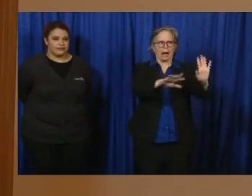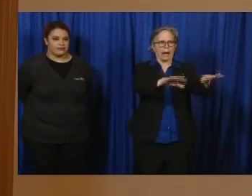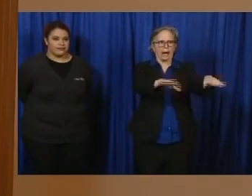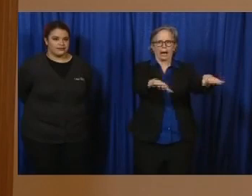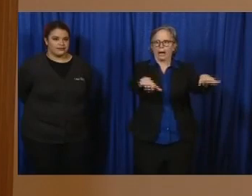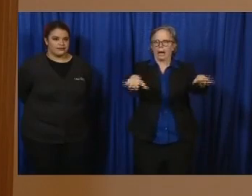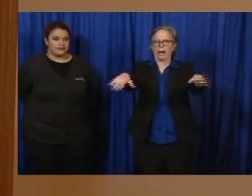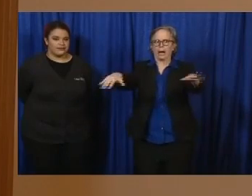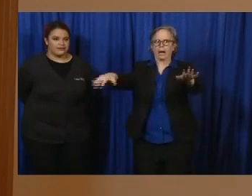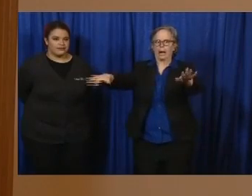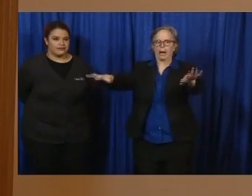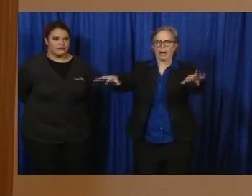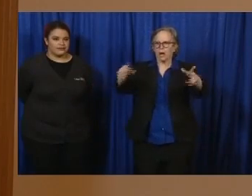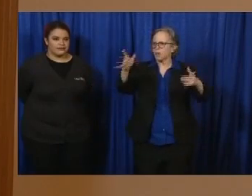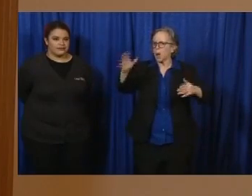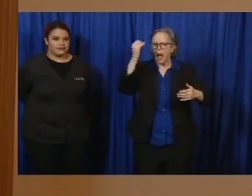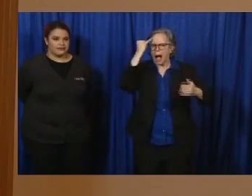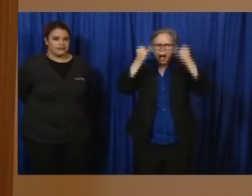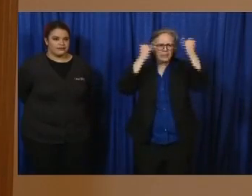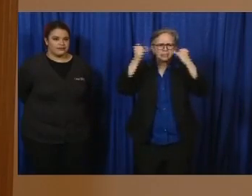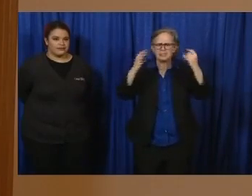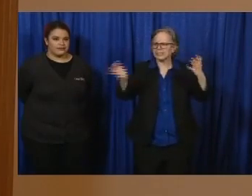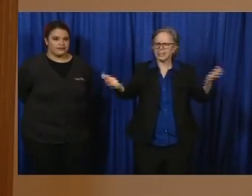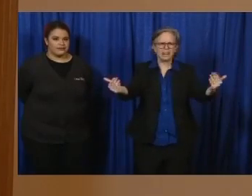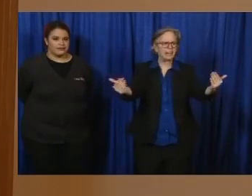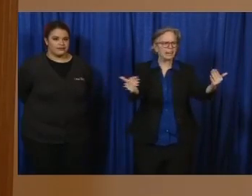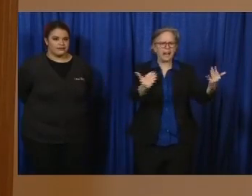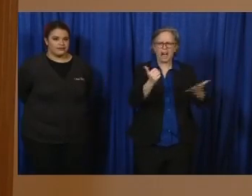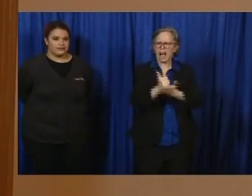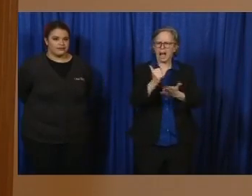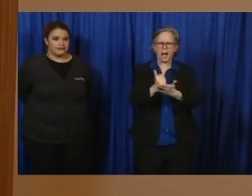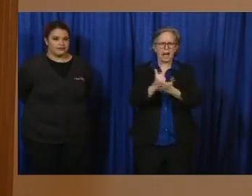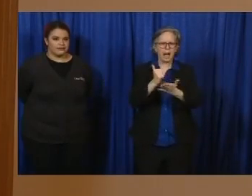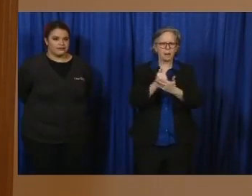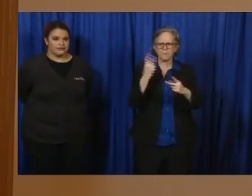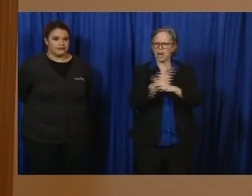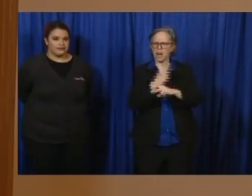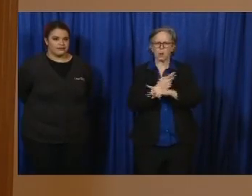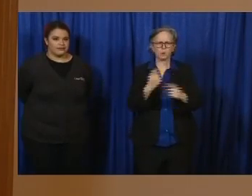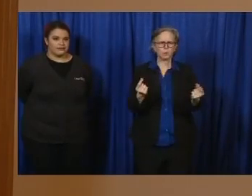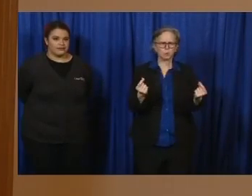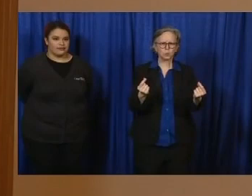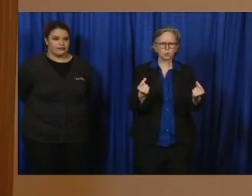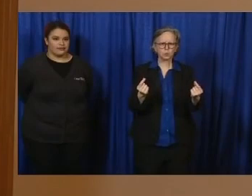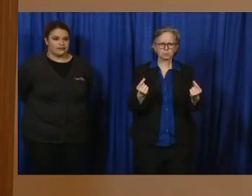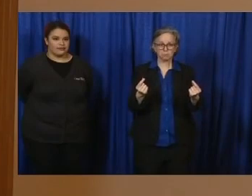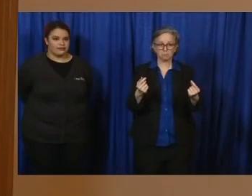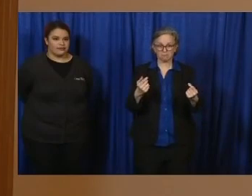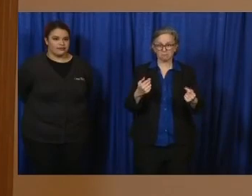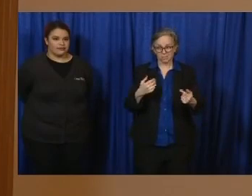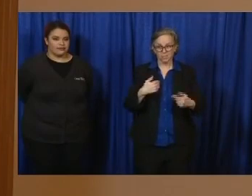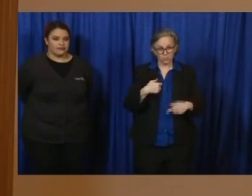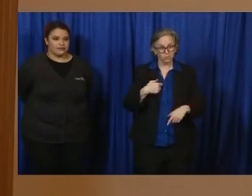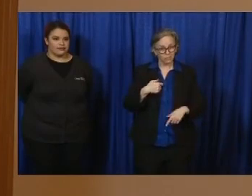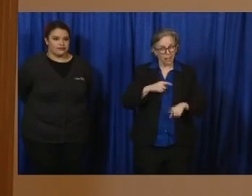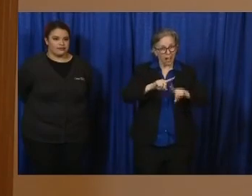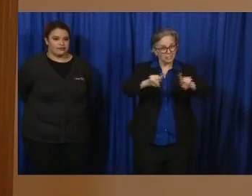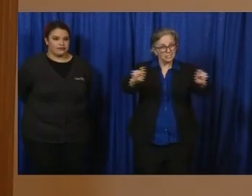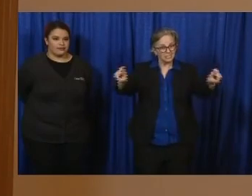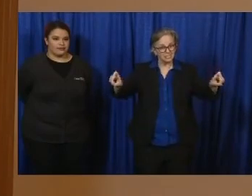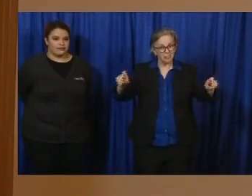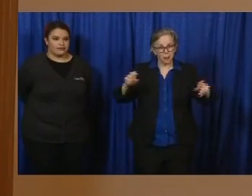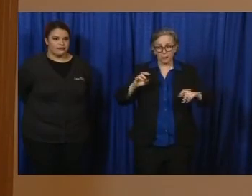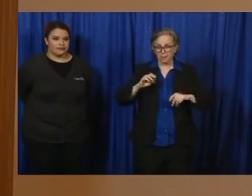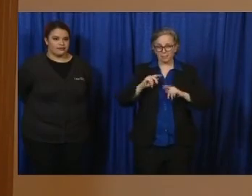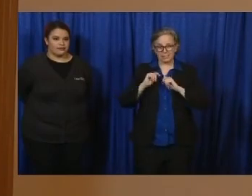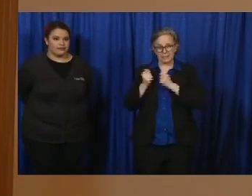something they sent to us, although some had various levels of like, here's who we have on our team. But we actually have a team of people who have sat down and